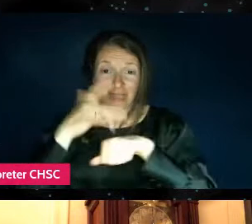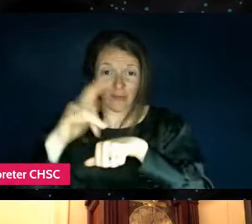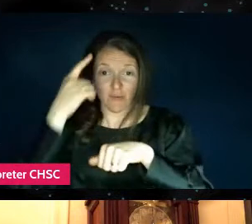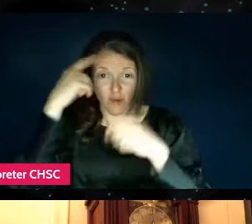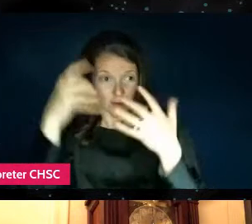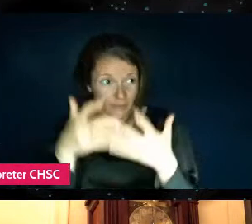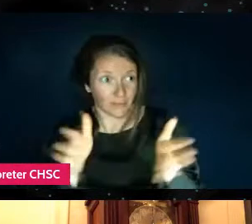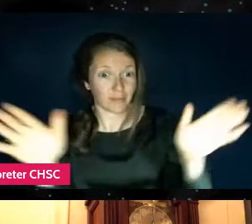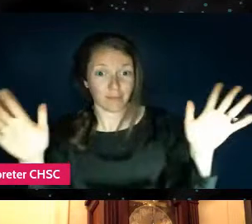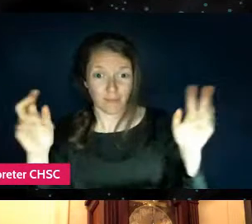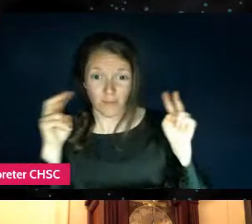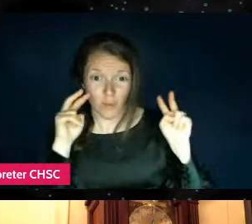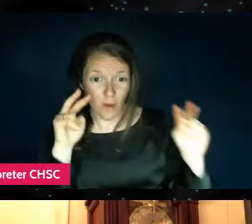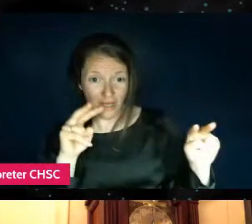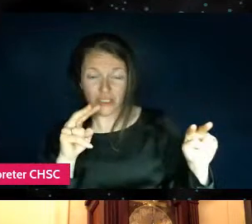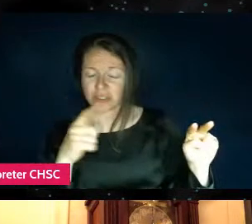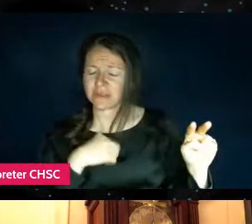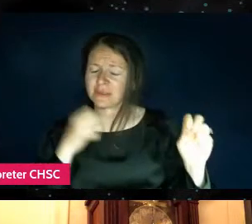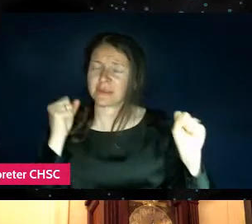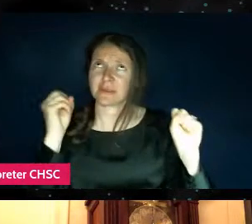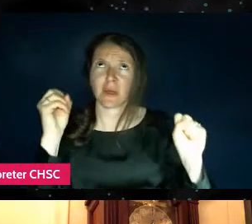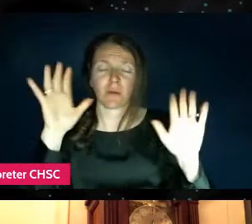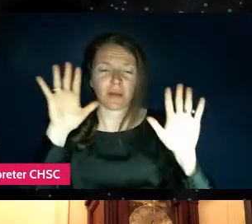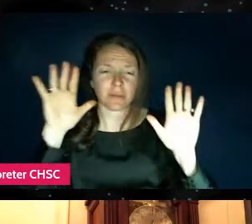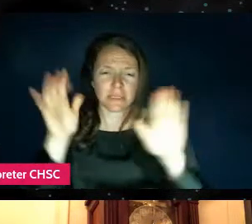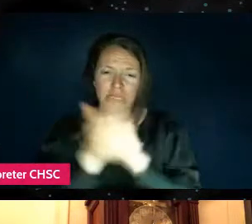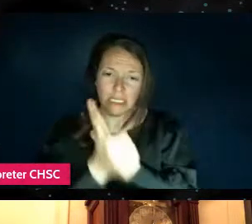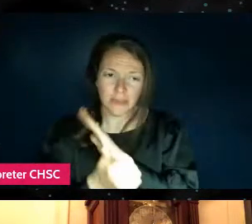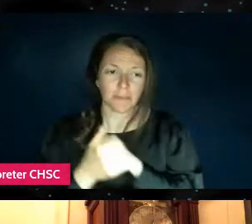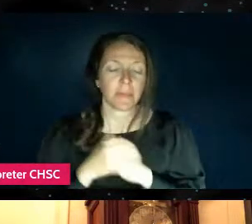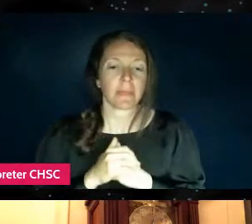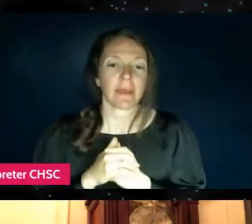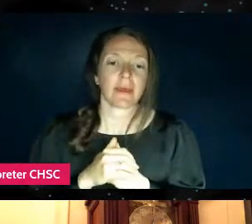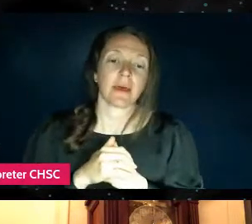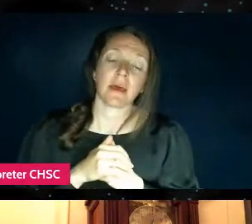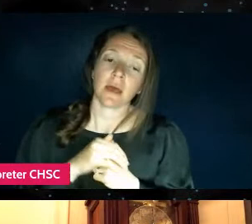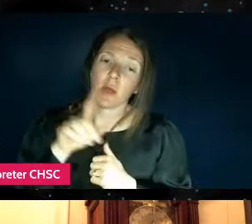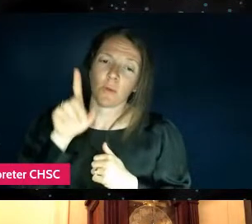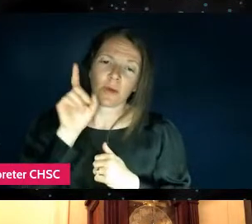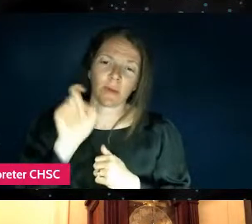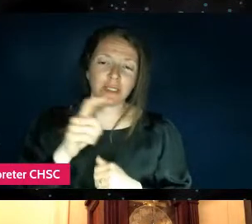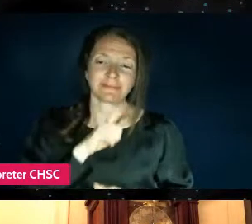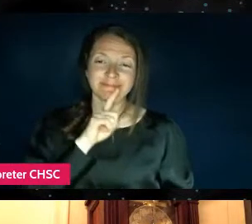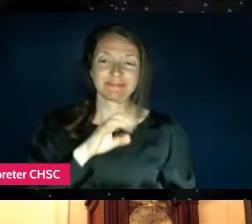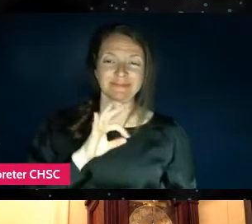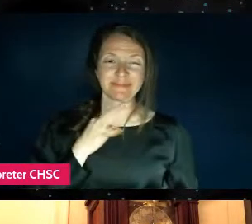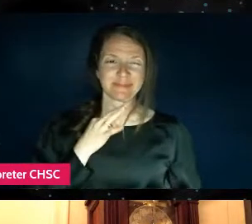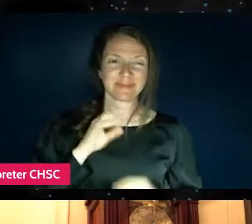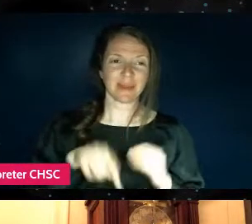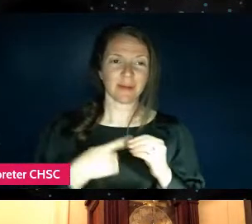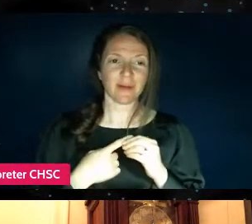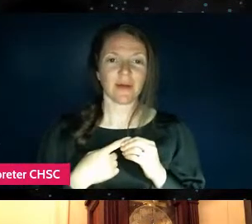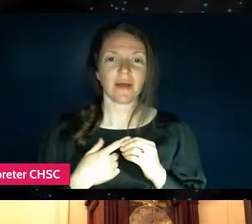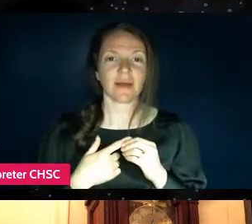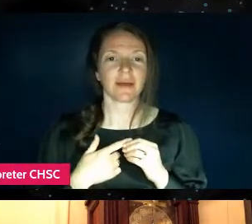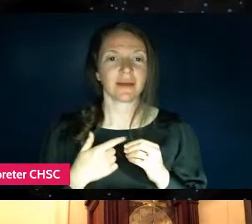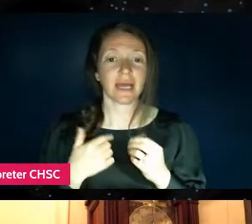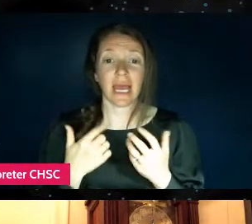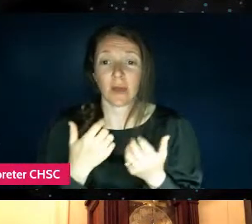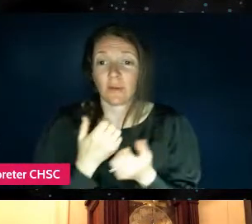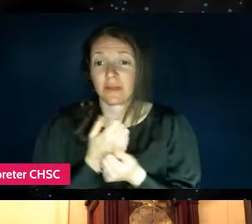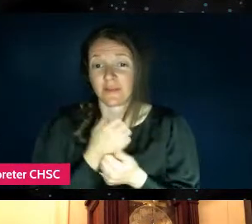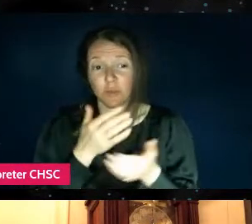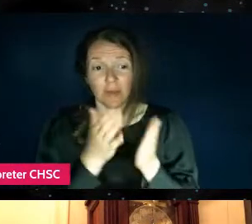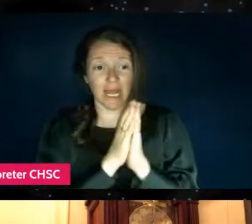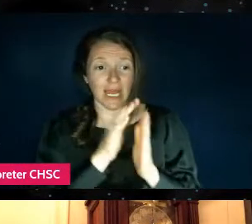is just outstanding. So one of the other questions I have that I'm super curious about is, and I'd love to ask